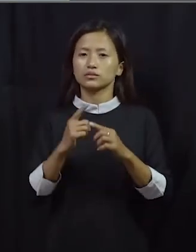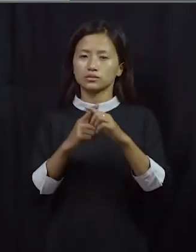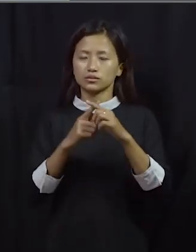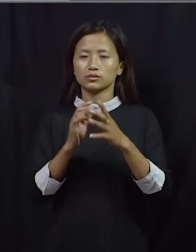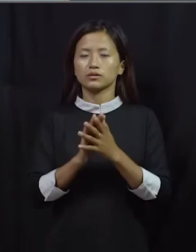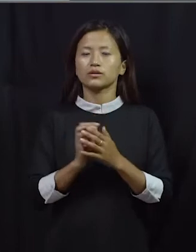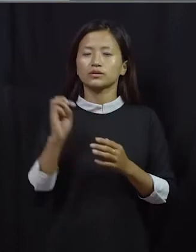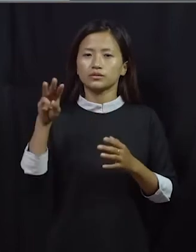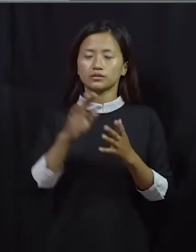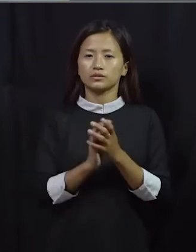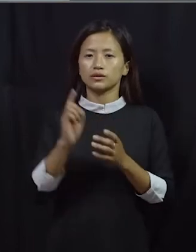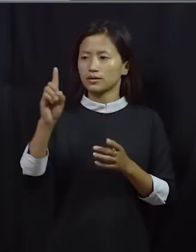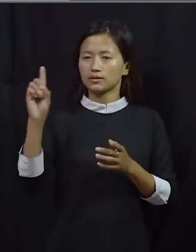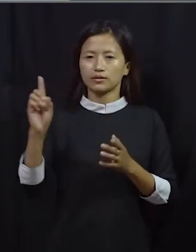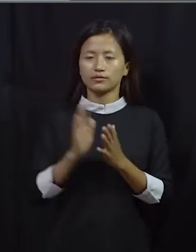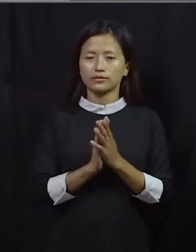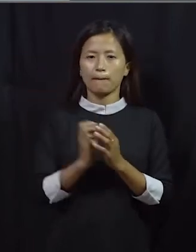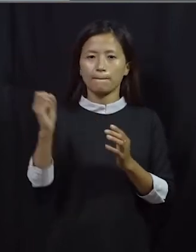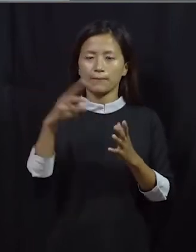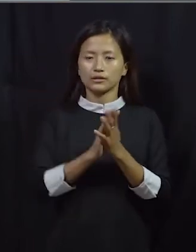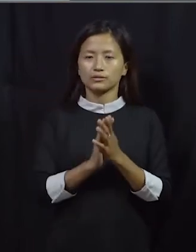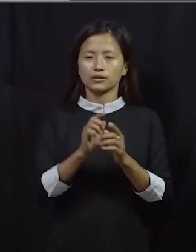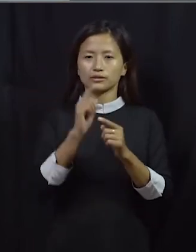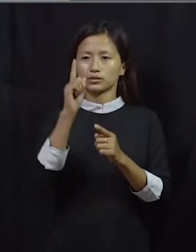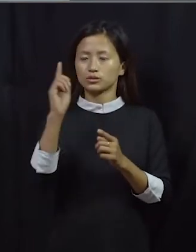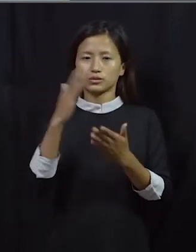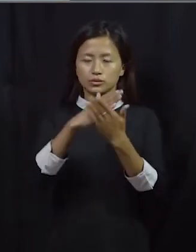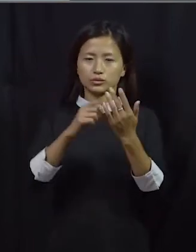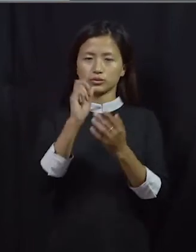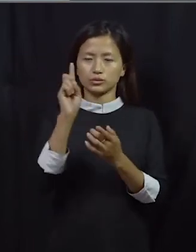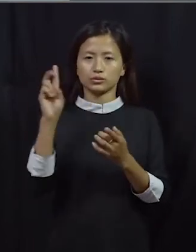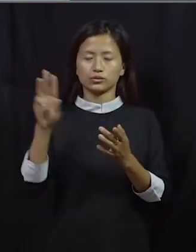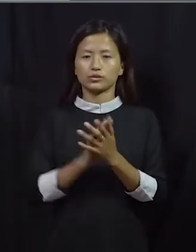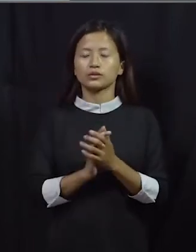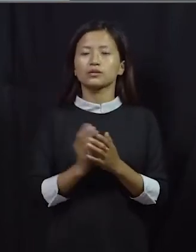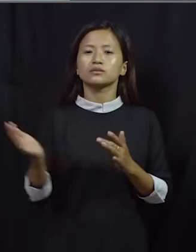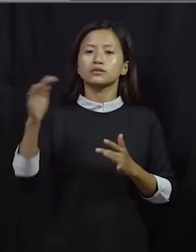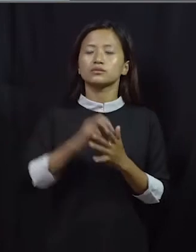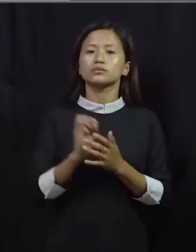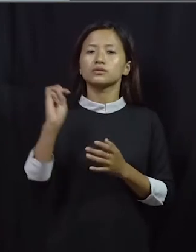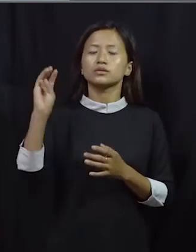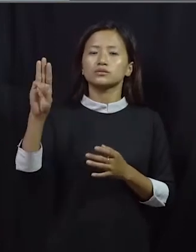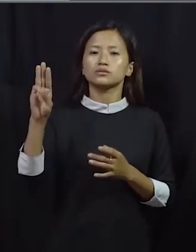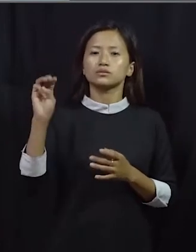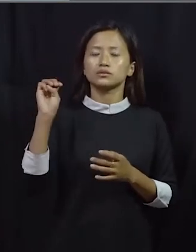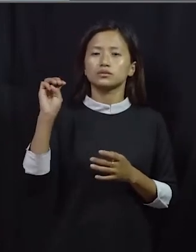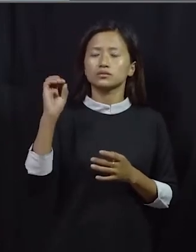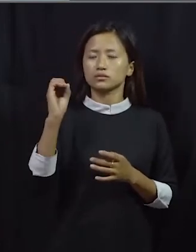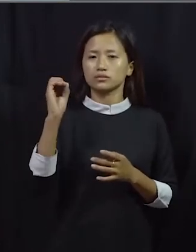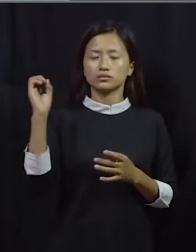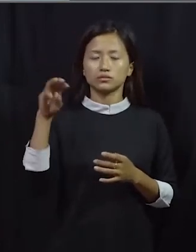100 into 11 months by 12, that is 1 year, it comes to 3,300. Next